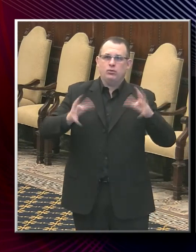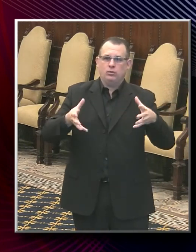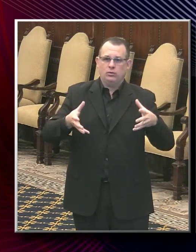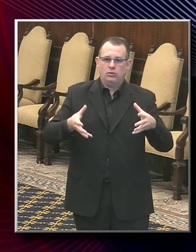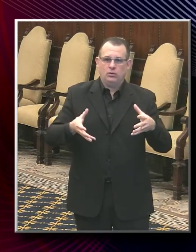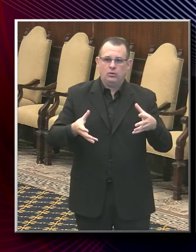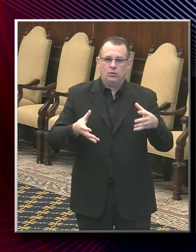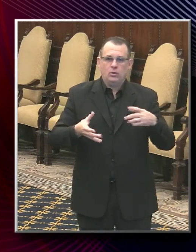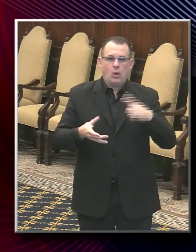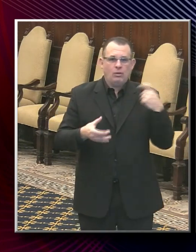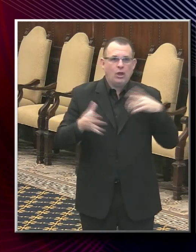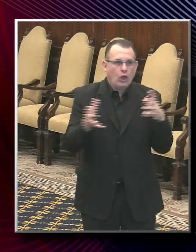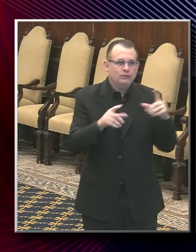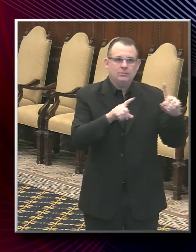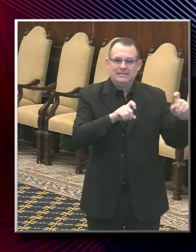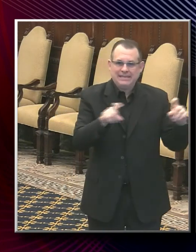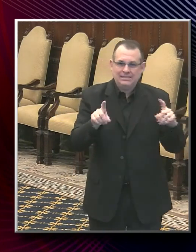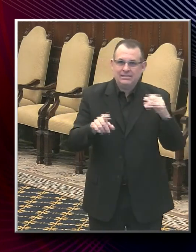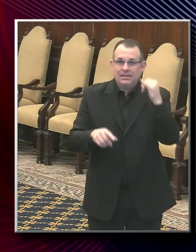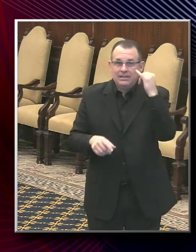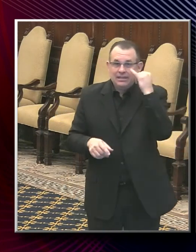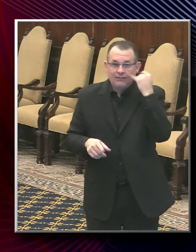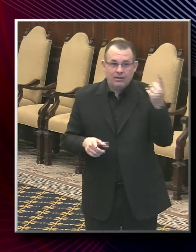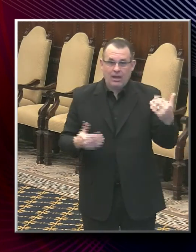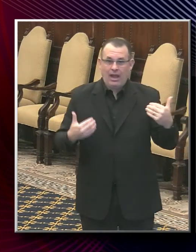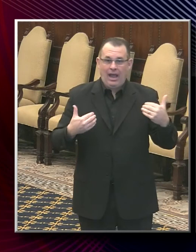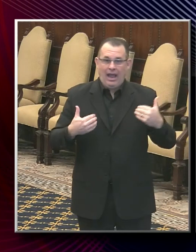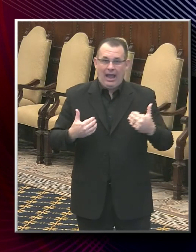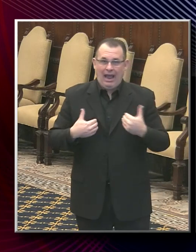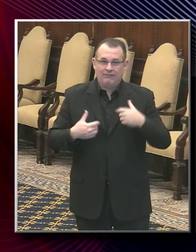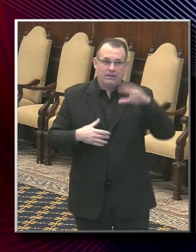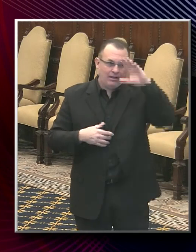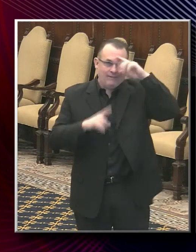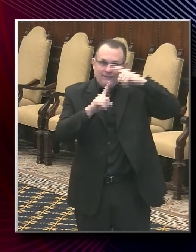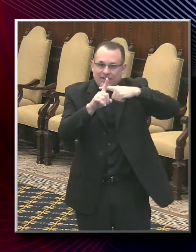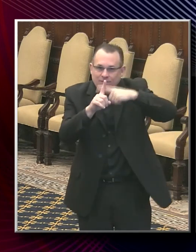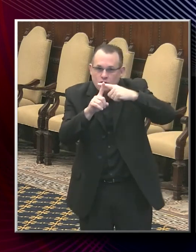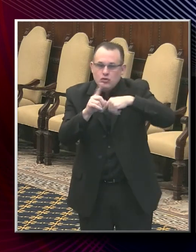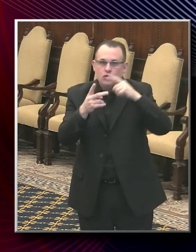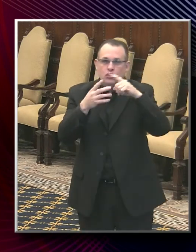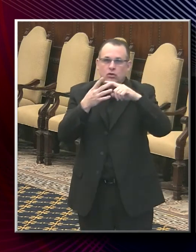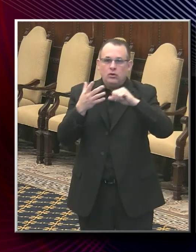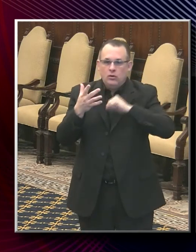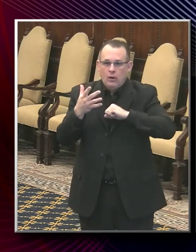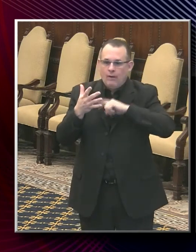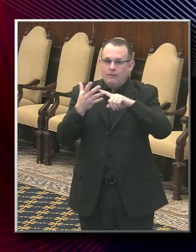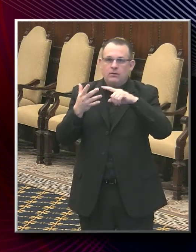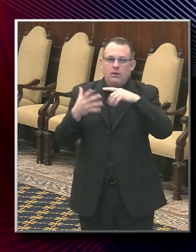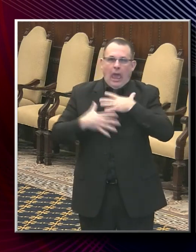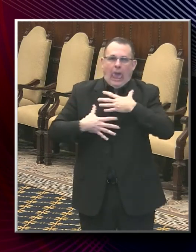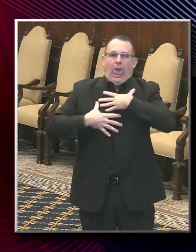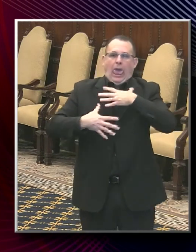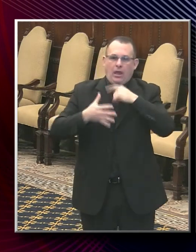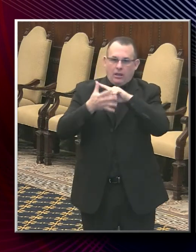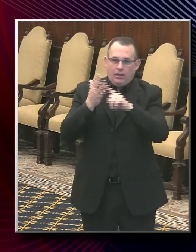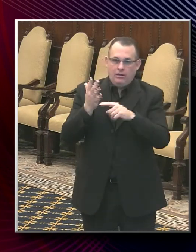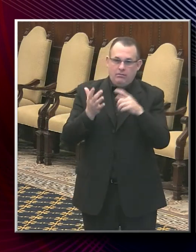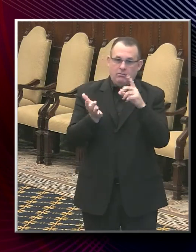encouraging testing should people be symptomatic. As Dr. Farley outlined in detail, is